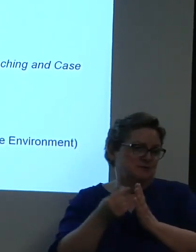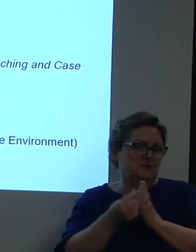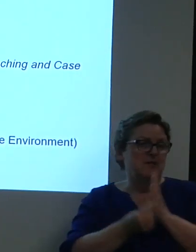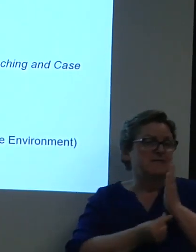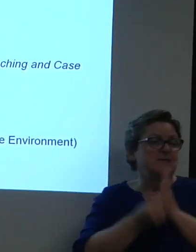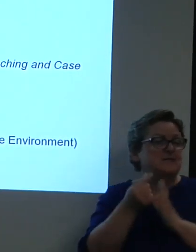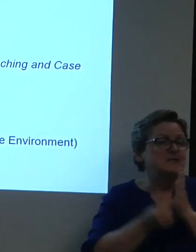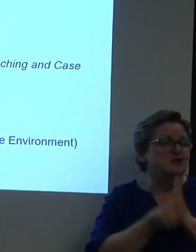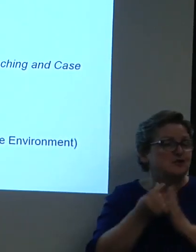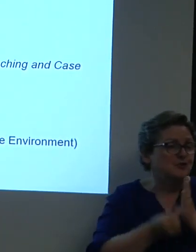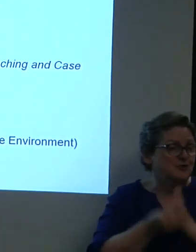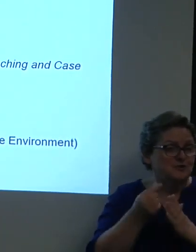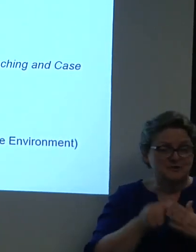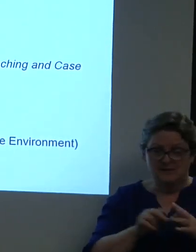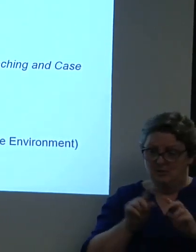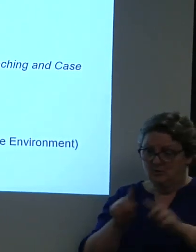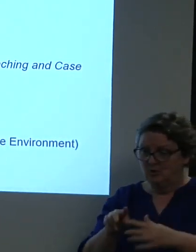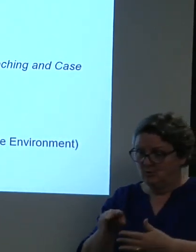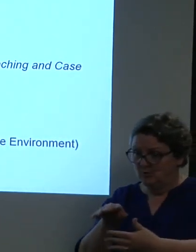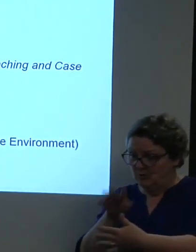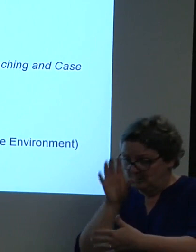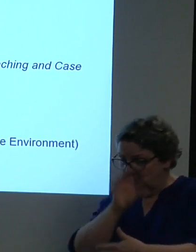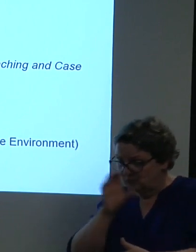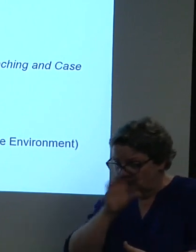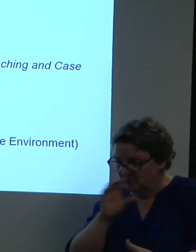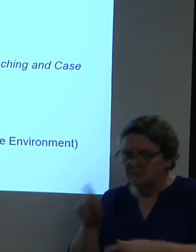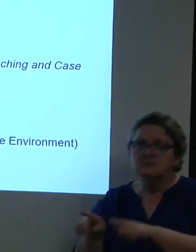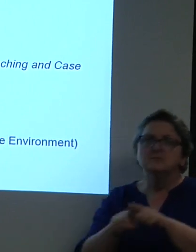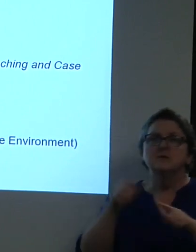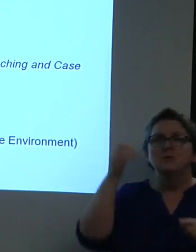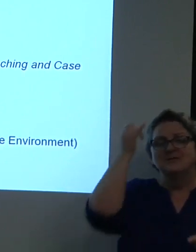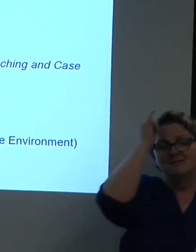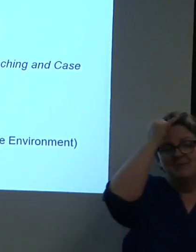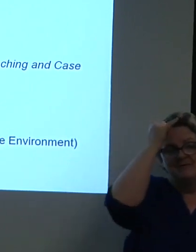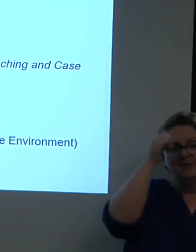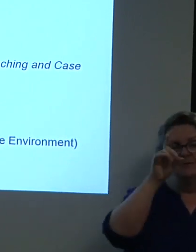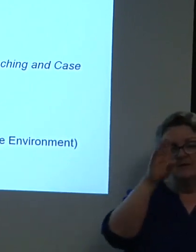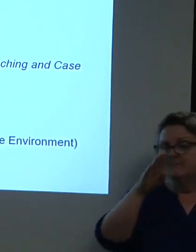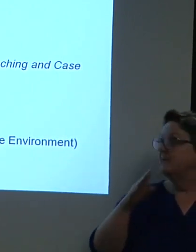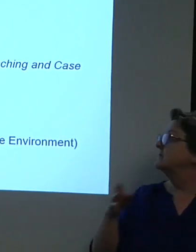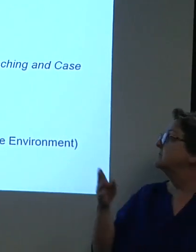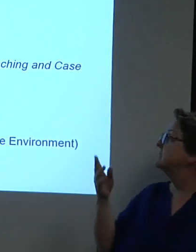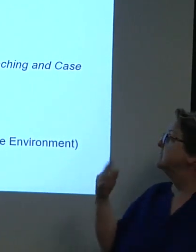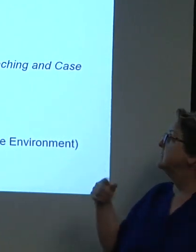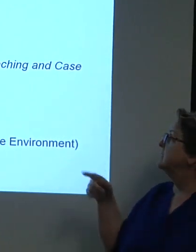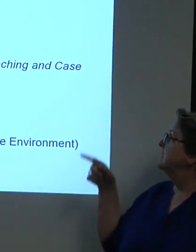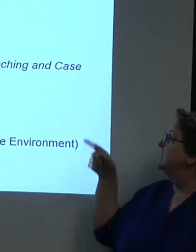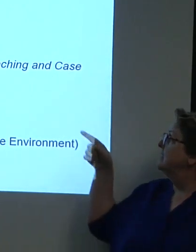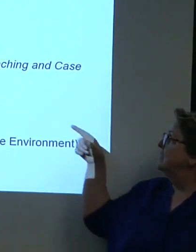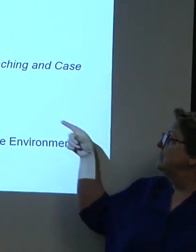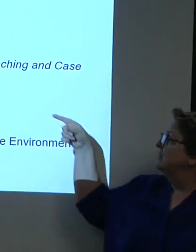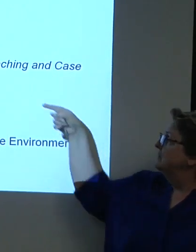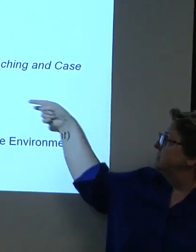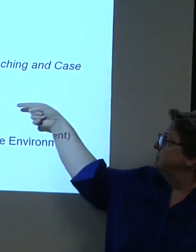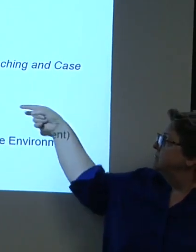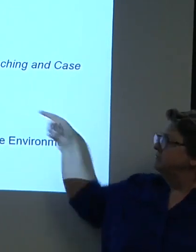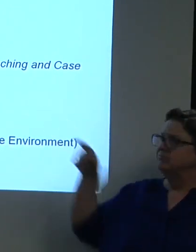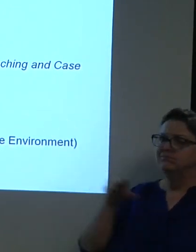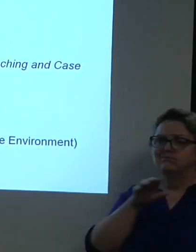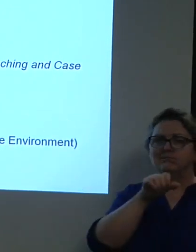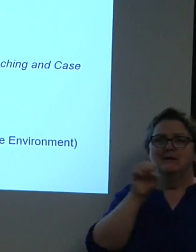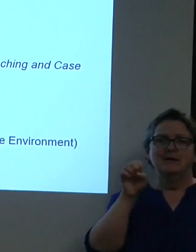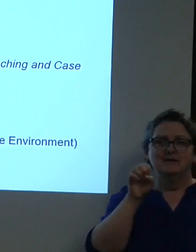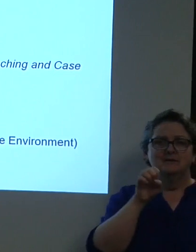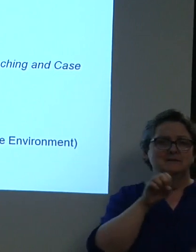and search for your content area. So is the Buffalo database that I can show you, right? There's one that's entirely case study. This is an